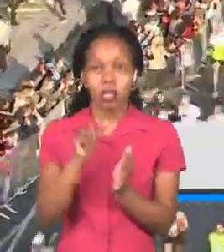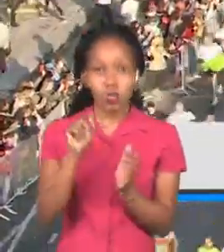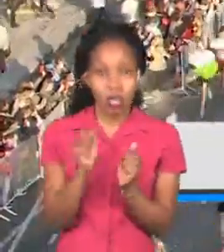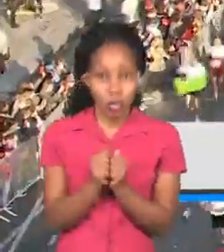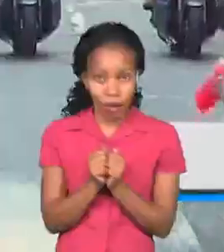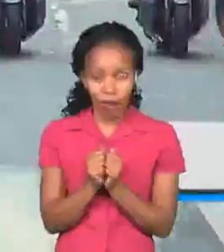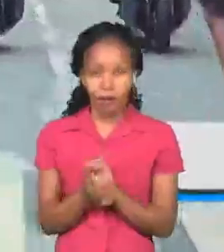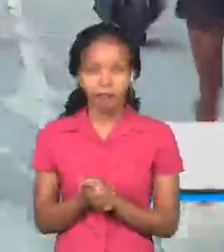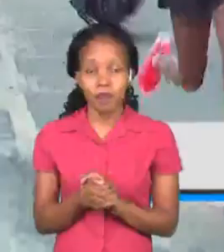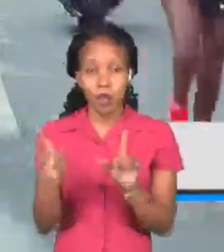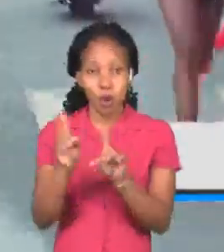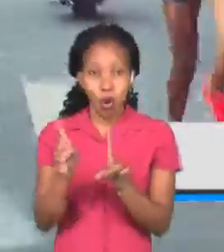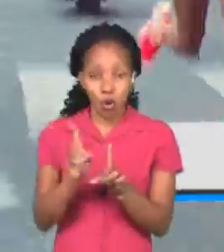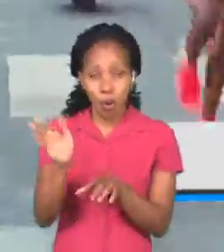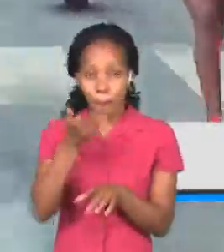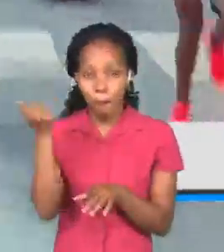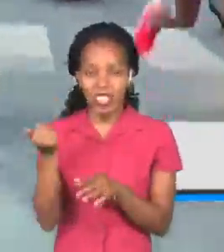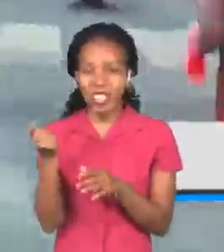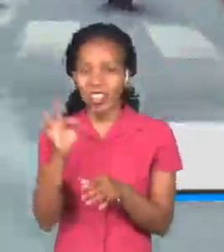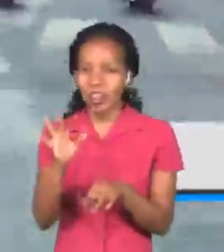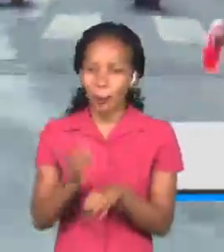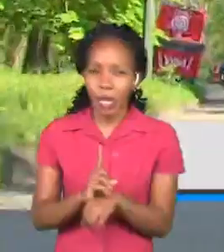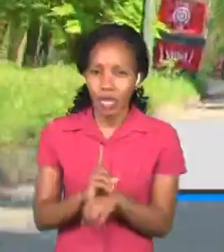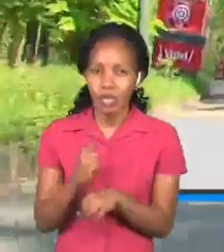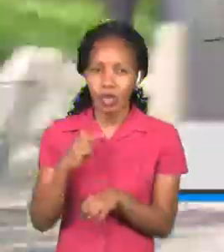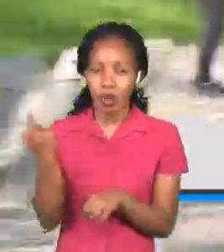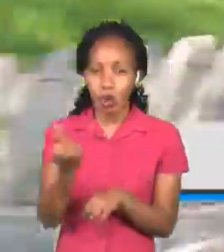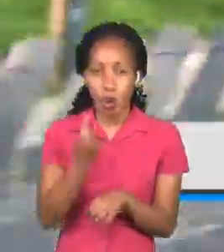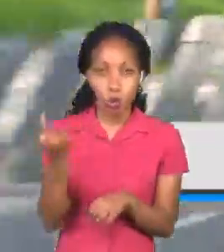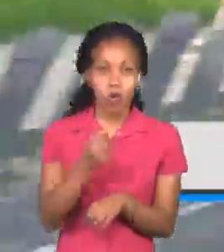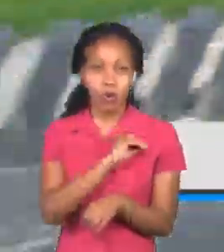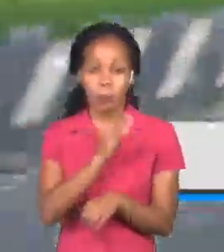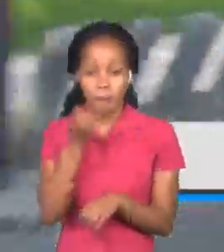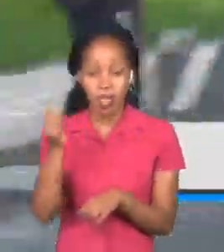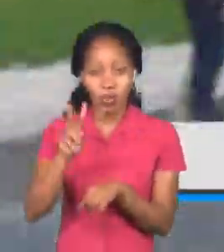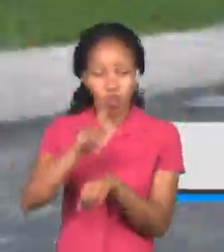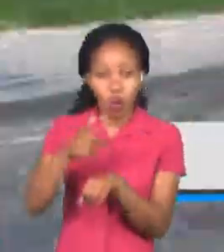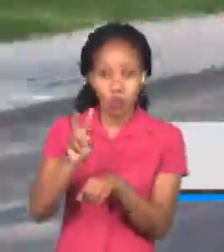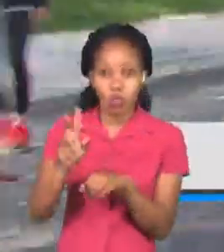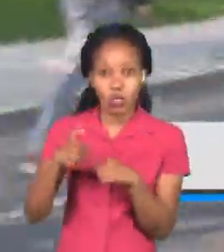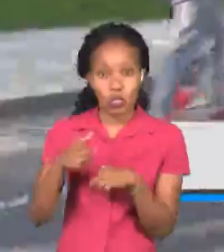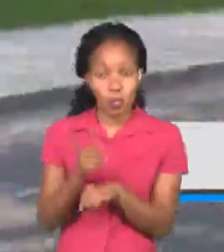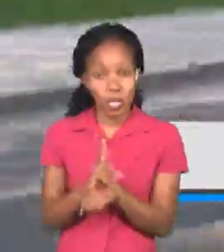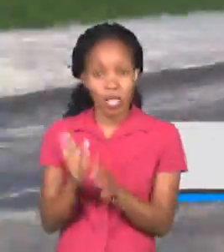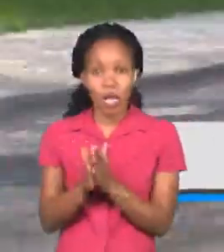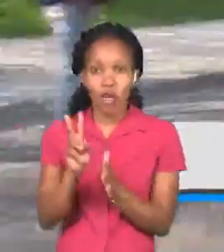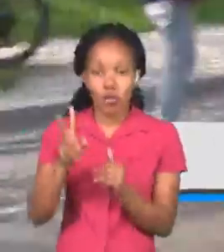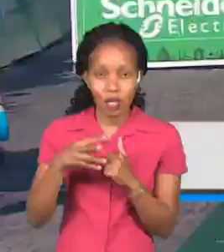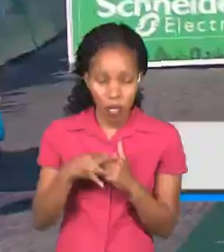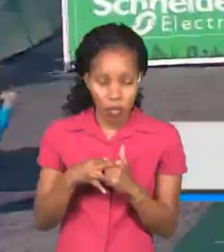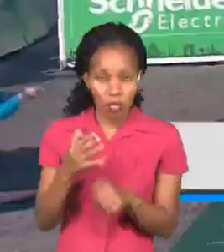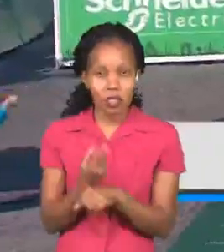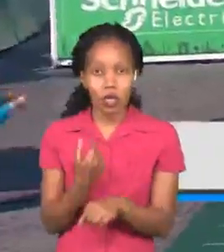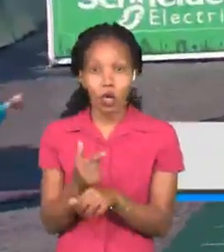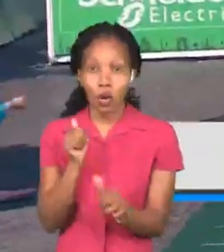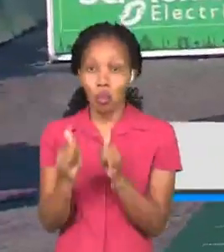2010. It also bettered by almost 3 minutes her own previous best of 2 hours, 26 minutes and 28 seconds,